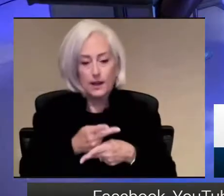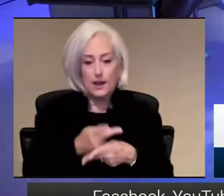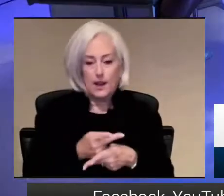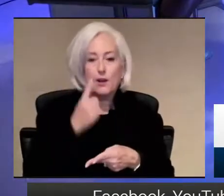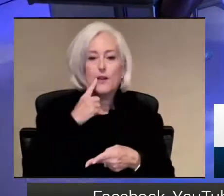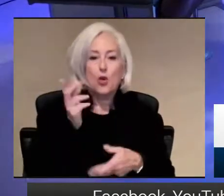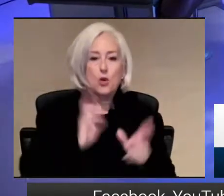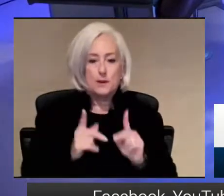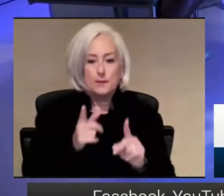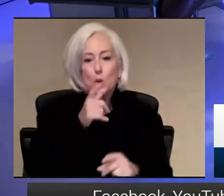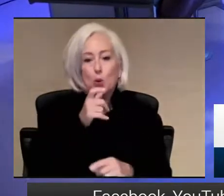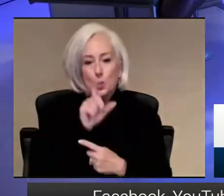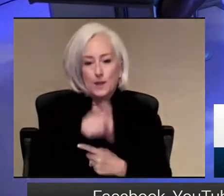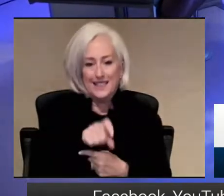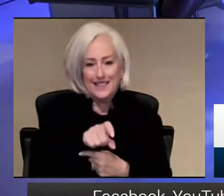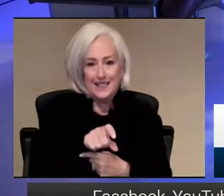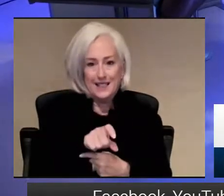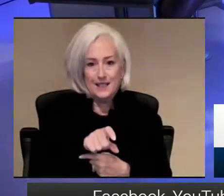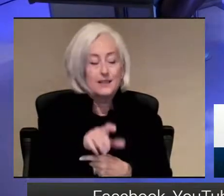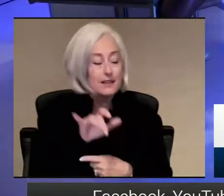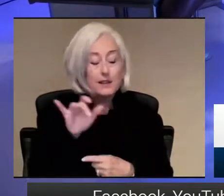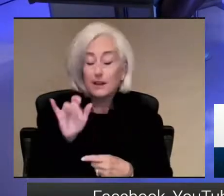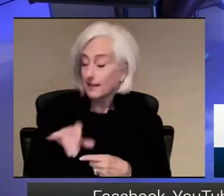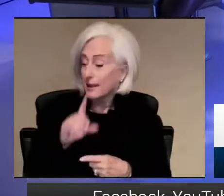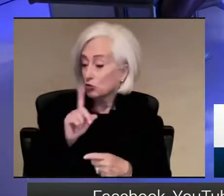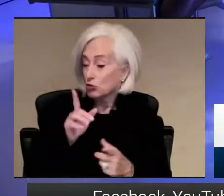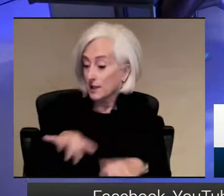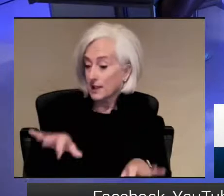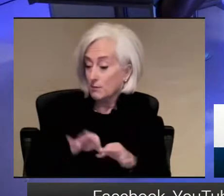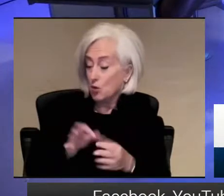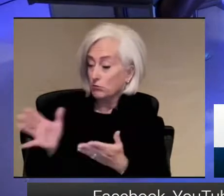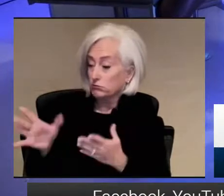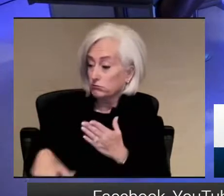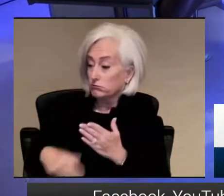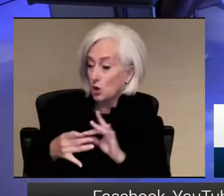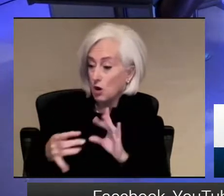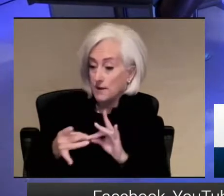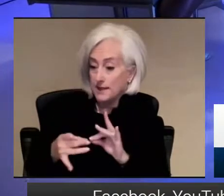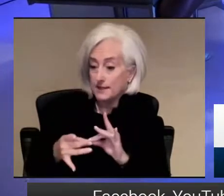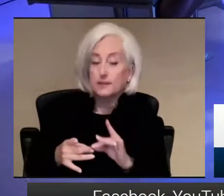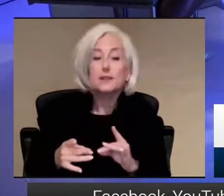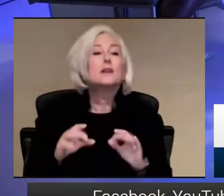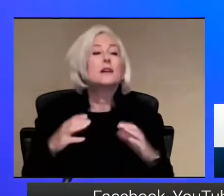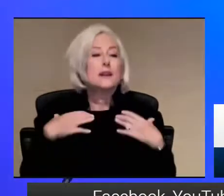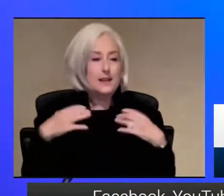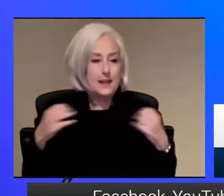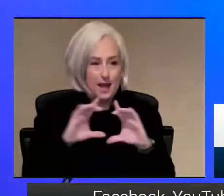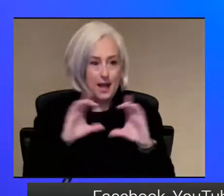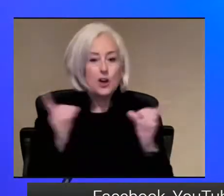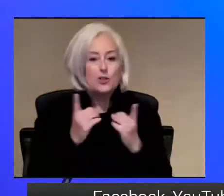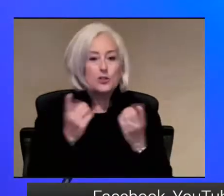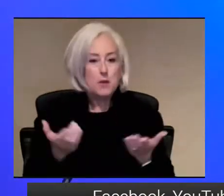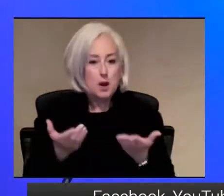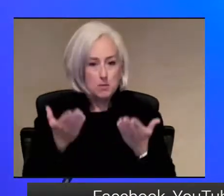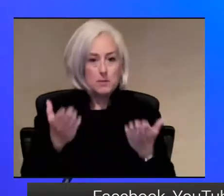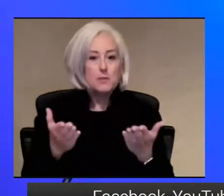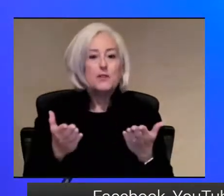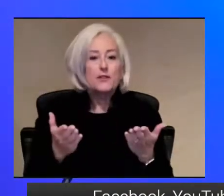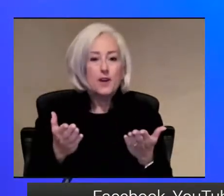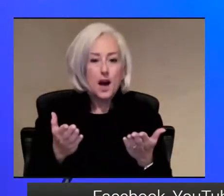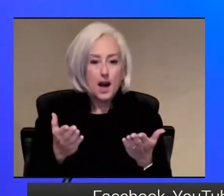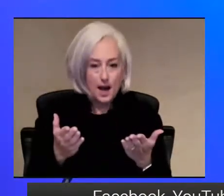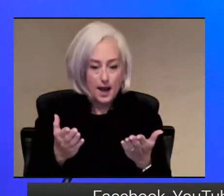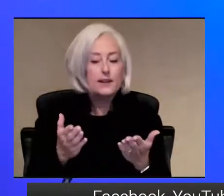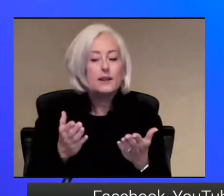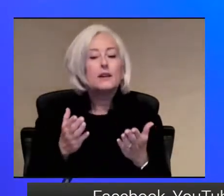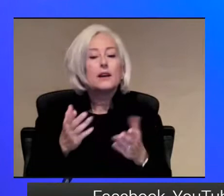that's really important, I think. Did you And we hit follow can't up? forget about our health departments that provide care on a pay scale. We